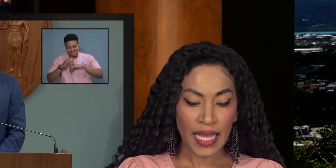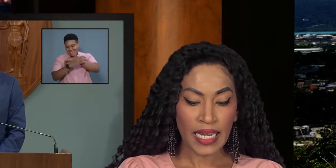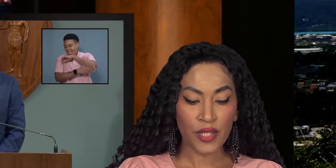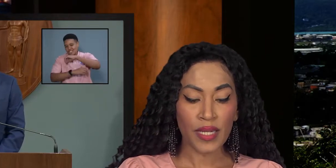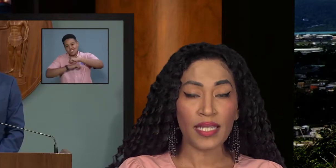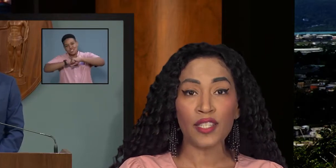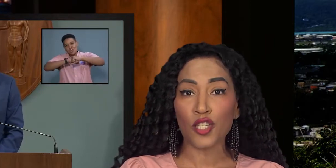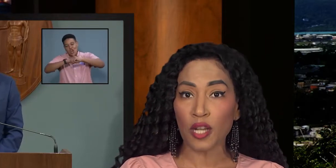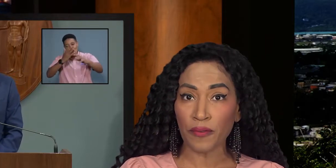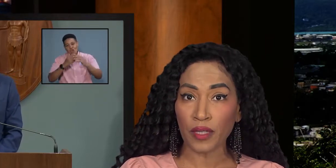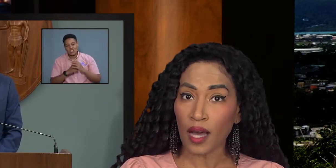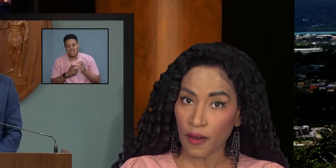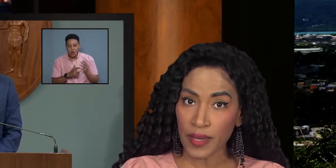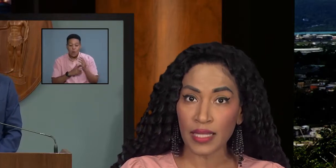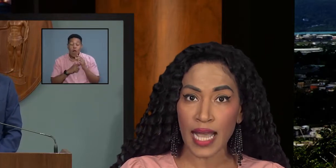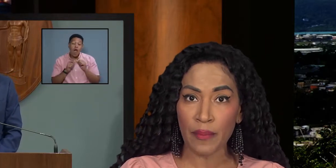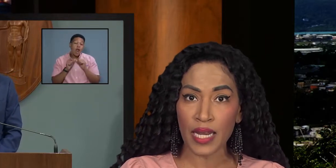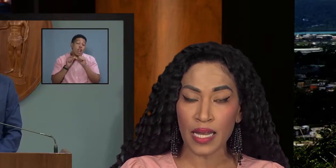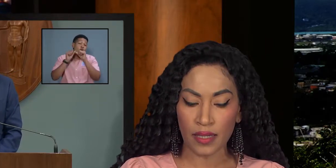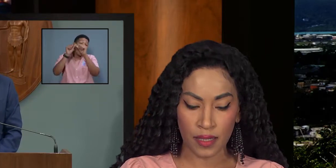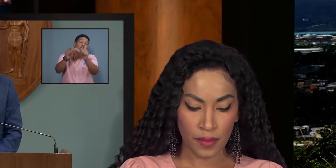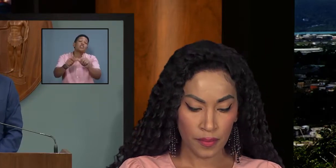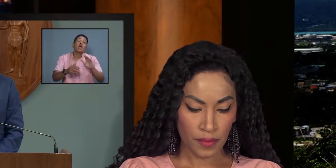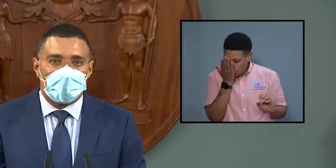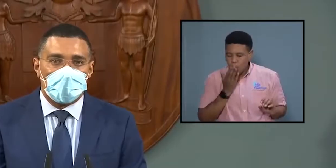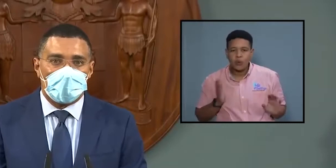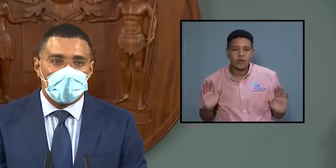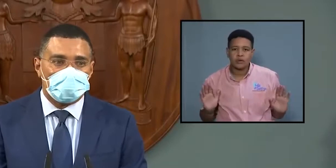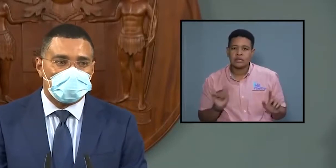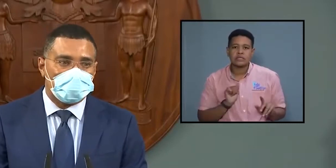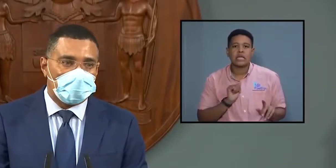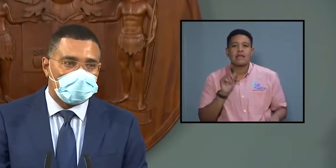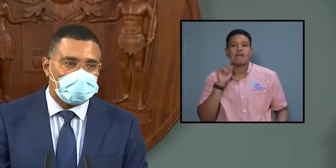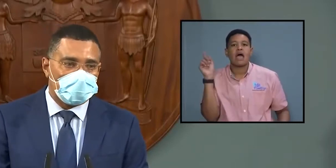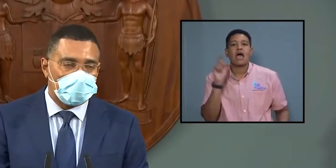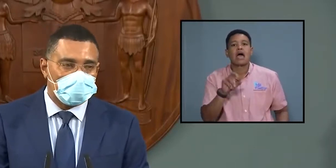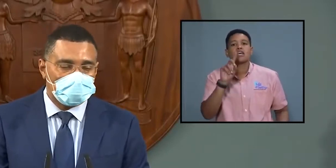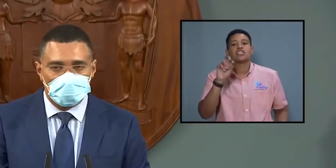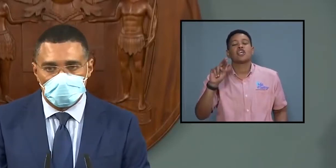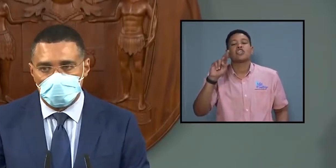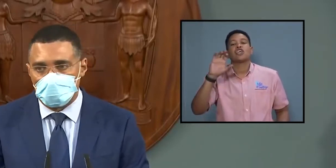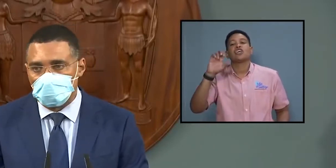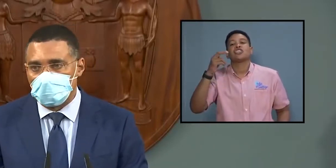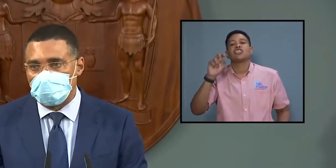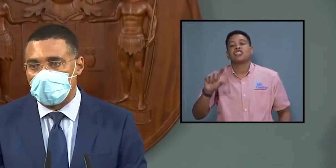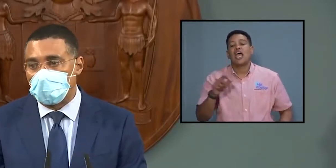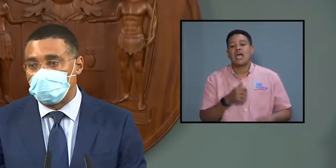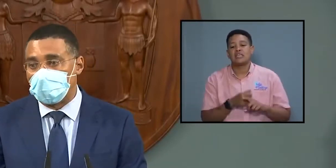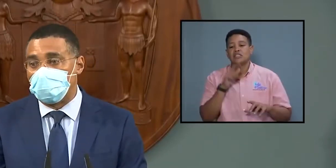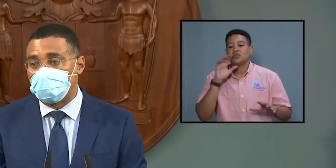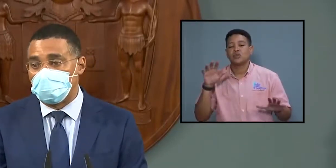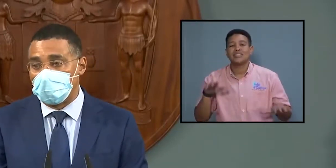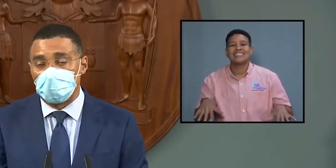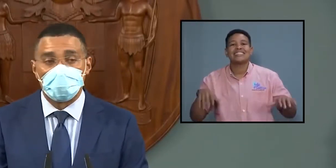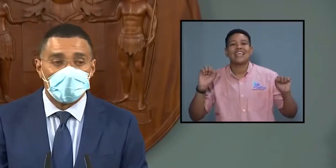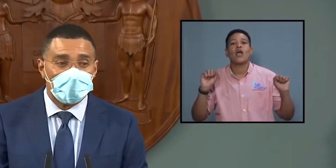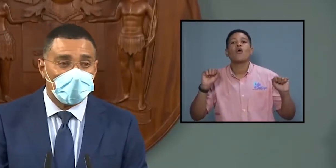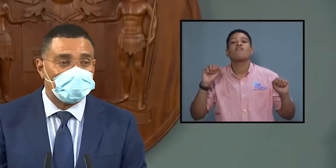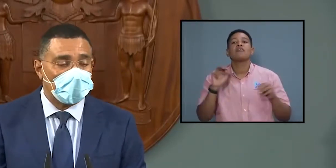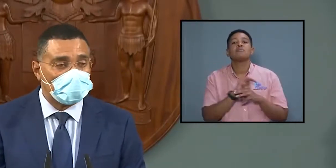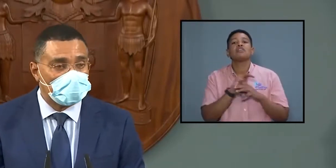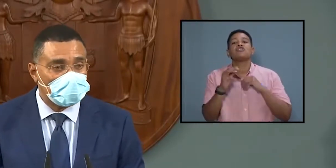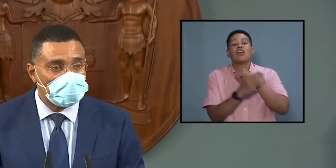in his recent shuffle of his cabinet. I asked Dr. Chang to take over the portfolio